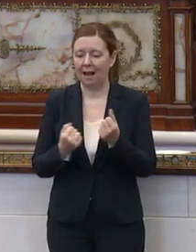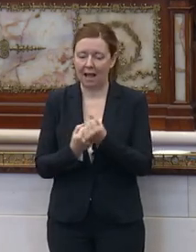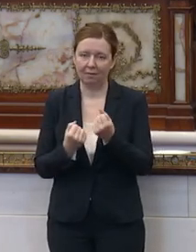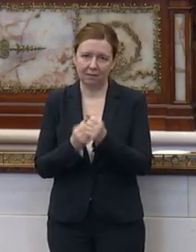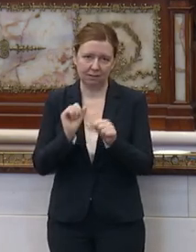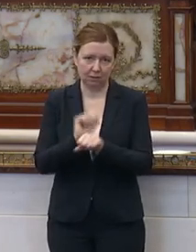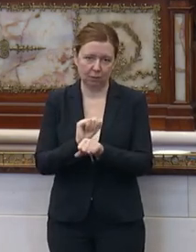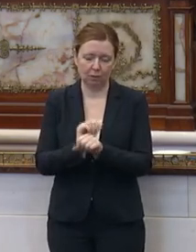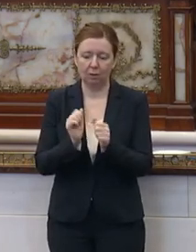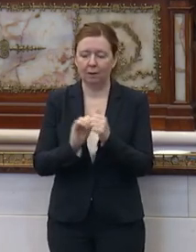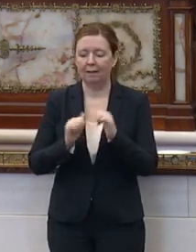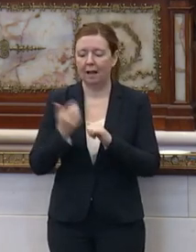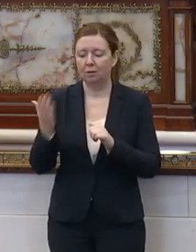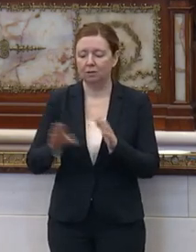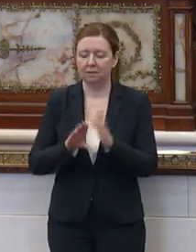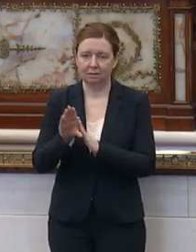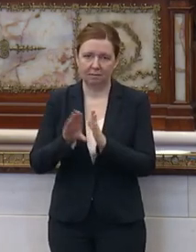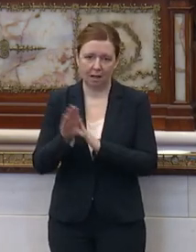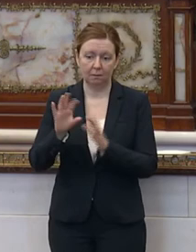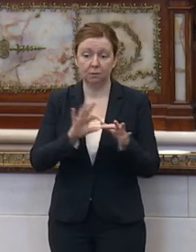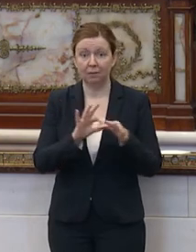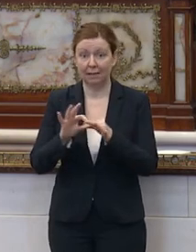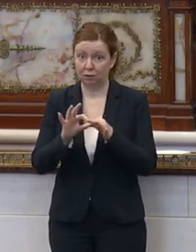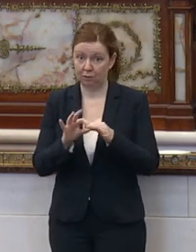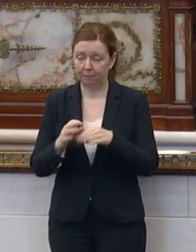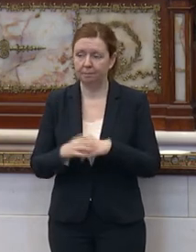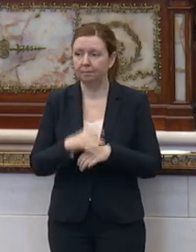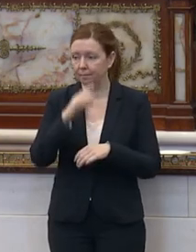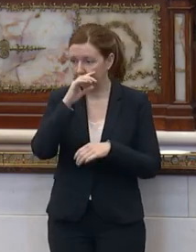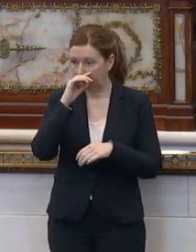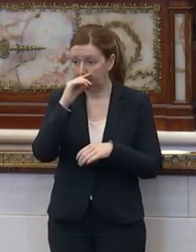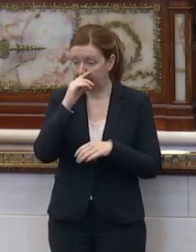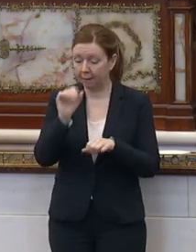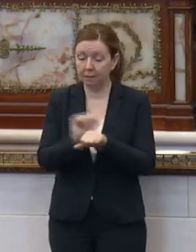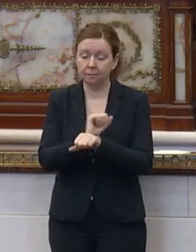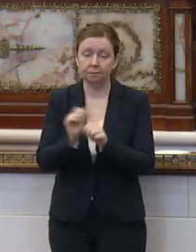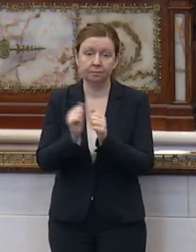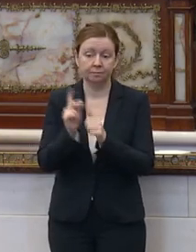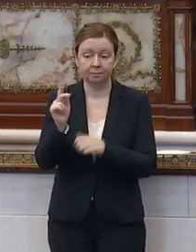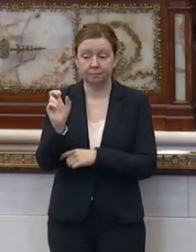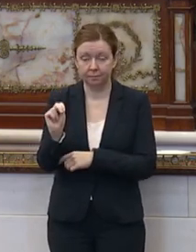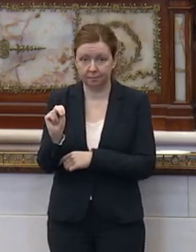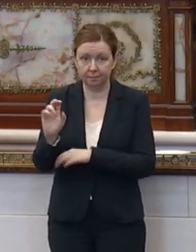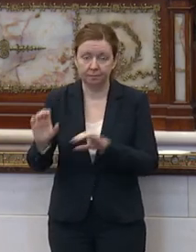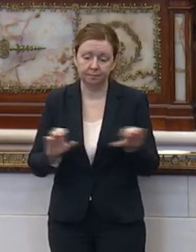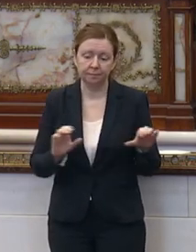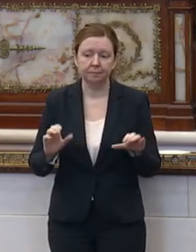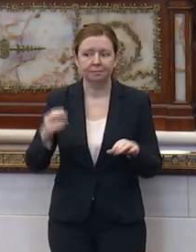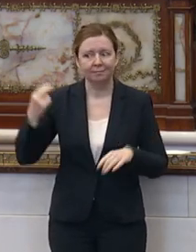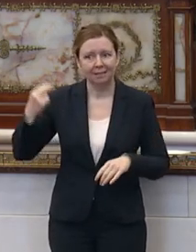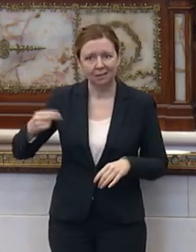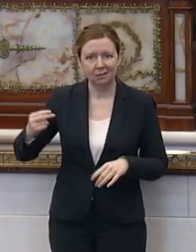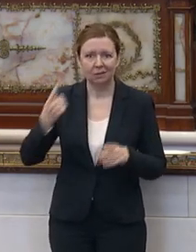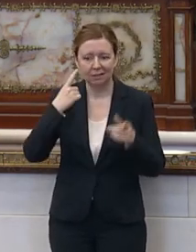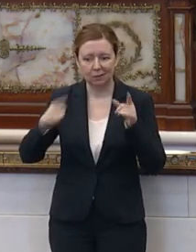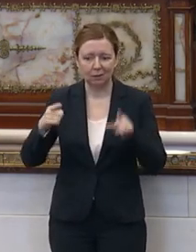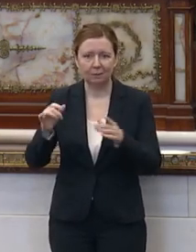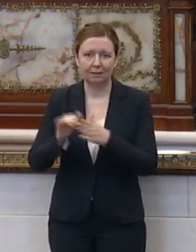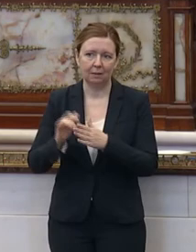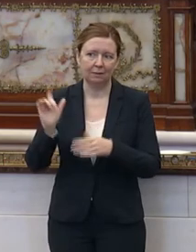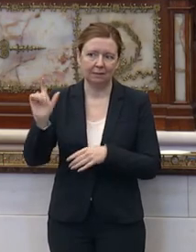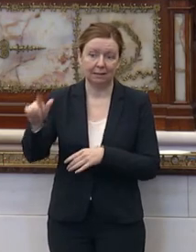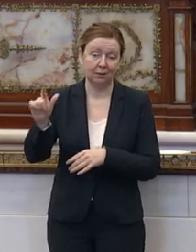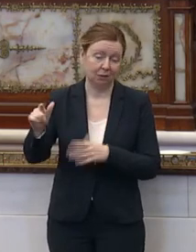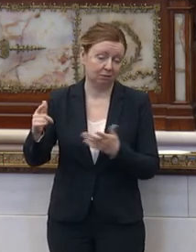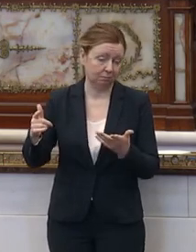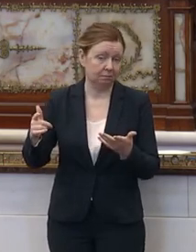advocacy work with how she developed a relationship and worked with Kelvin to do the historic agreement that was later